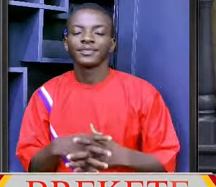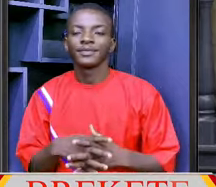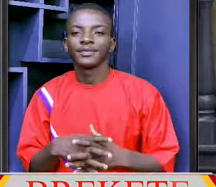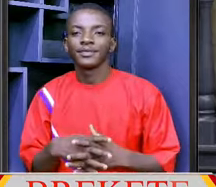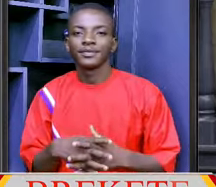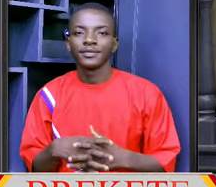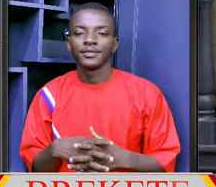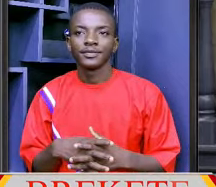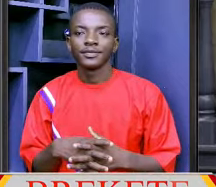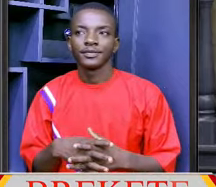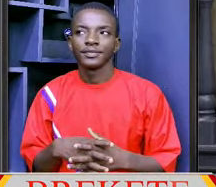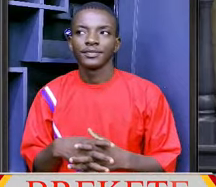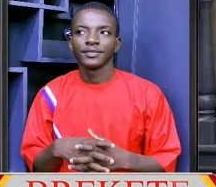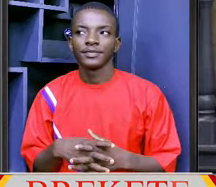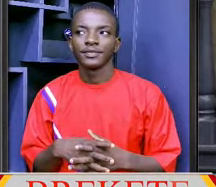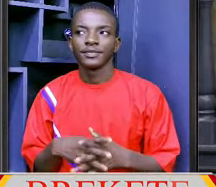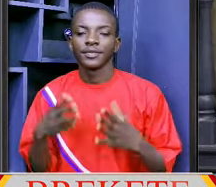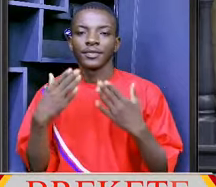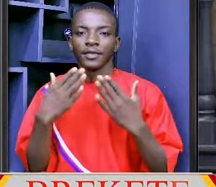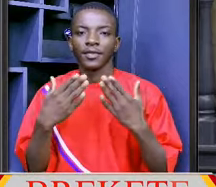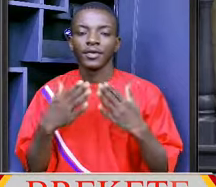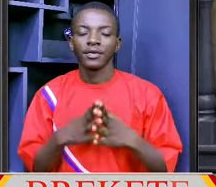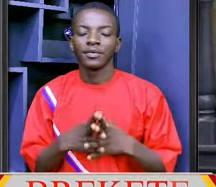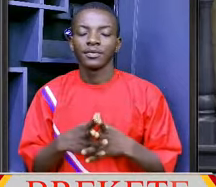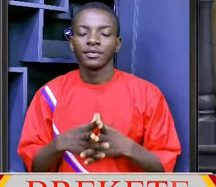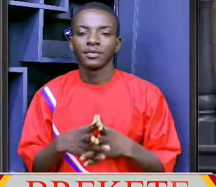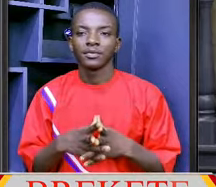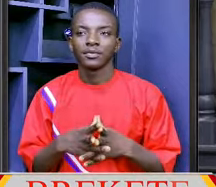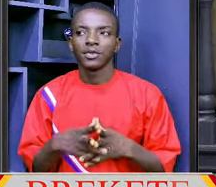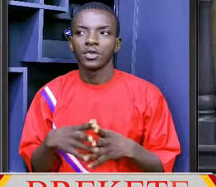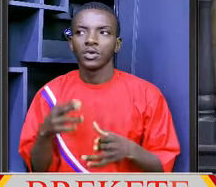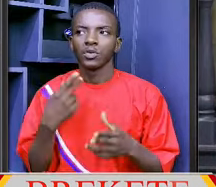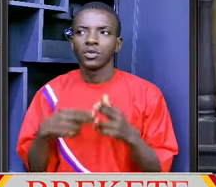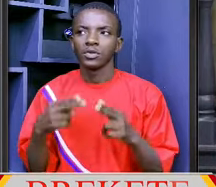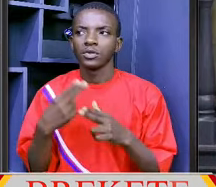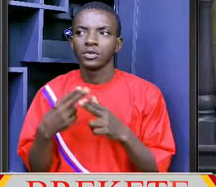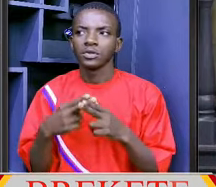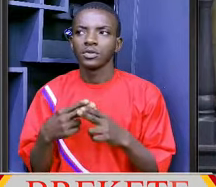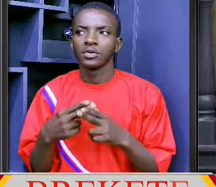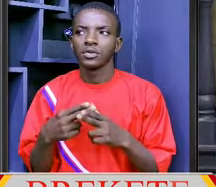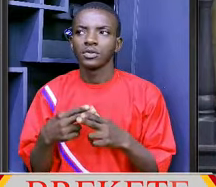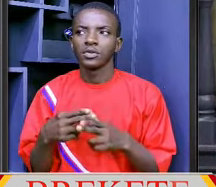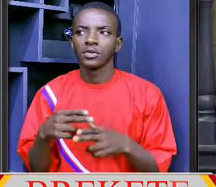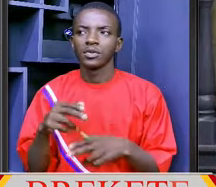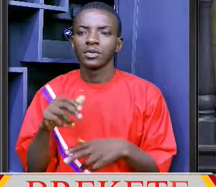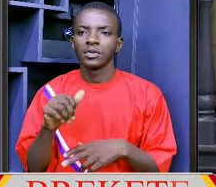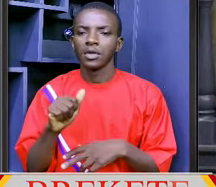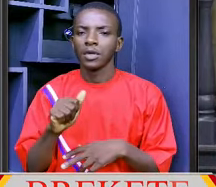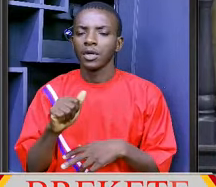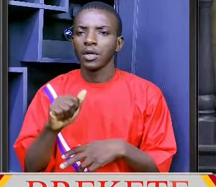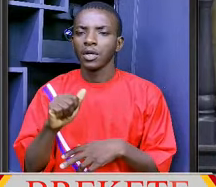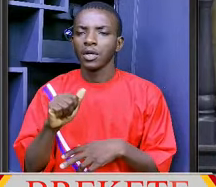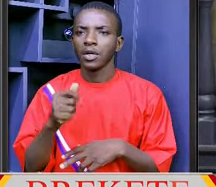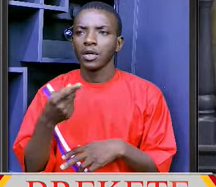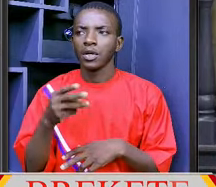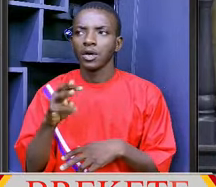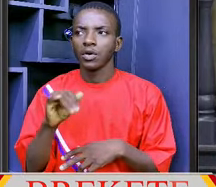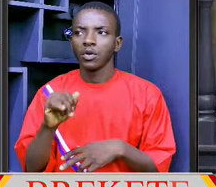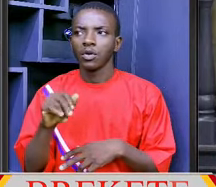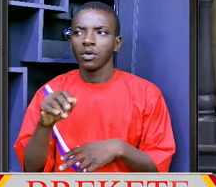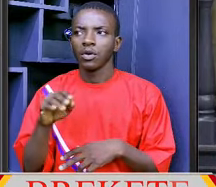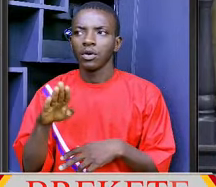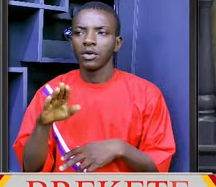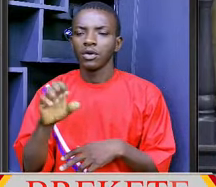Thank you so much, sir. Thank you. Your thank concept. You, sir. What will be the name of your company? Agwapura Nigeria Limited. And your own name